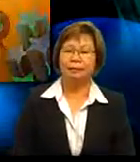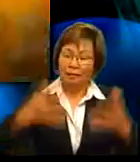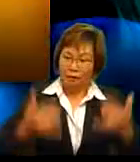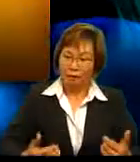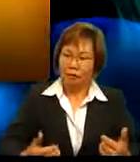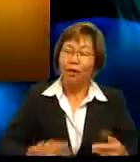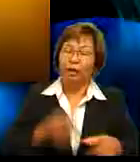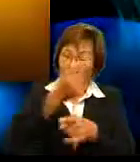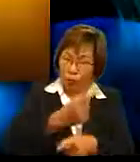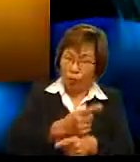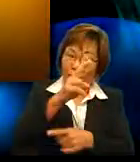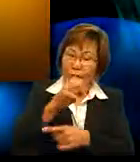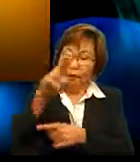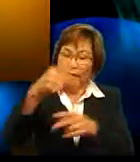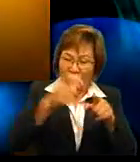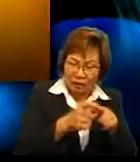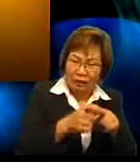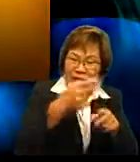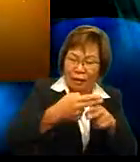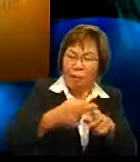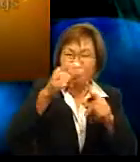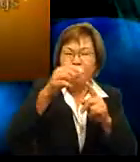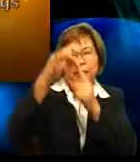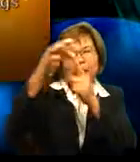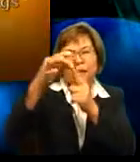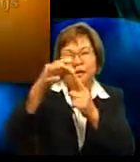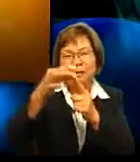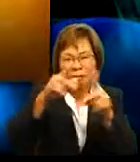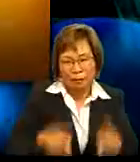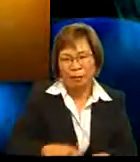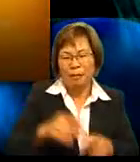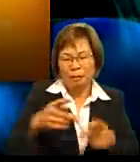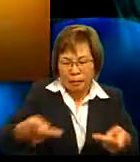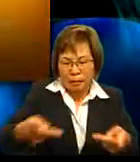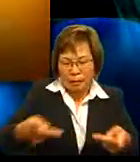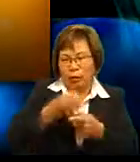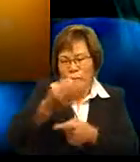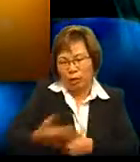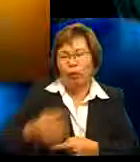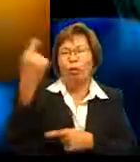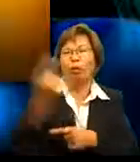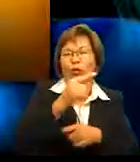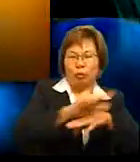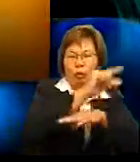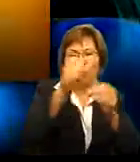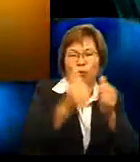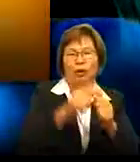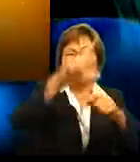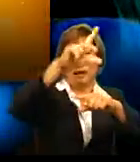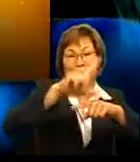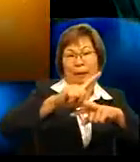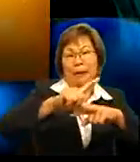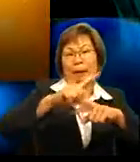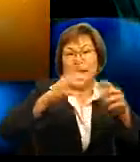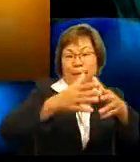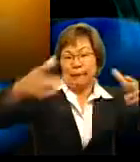Now, proper nouns are names for particular people, places or things. They always begin with a capital letter.